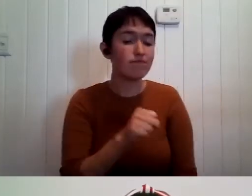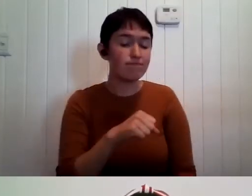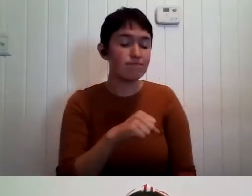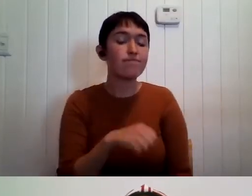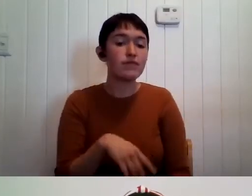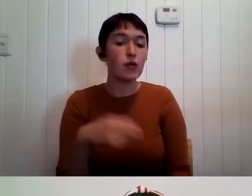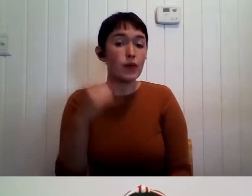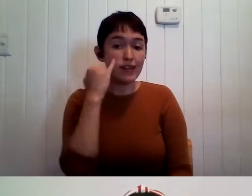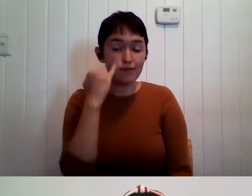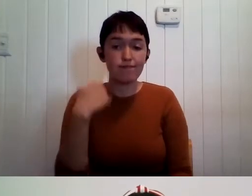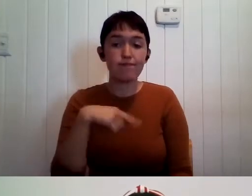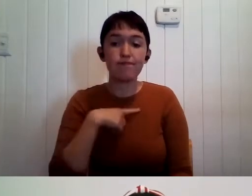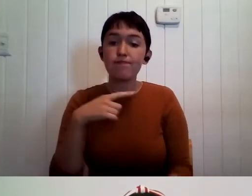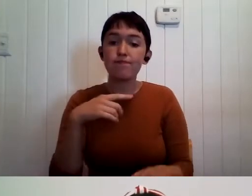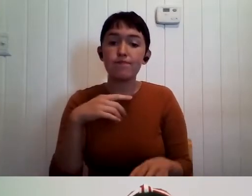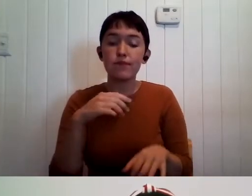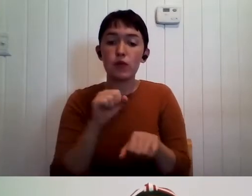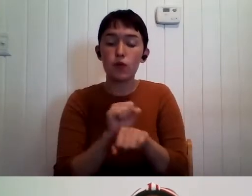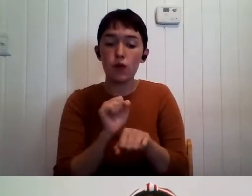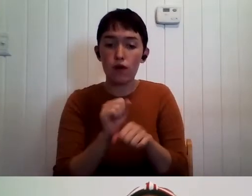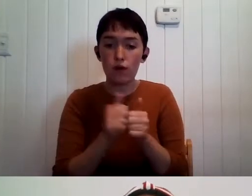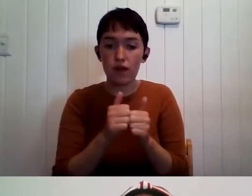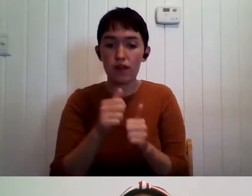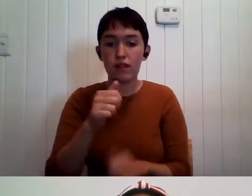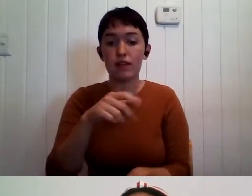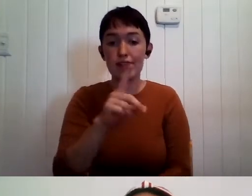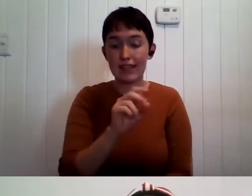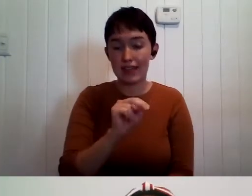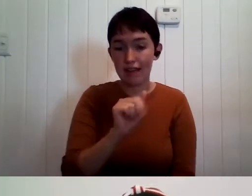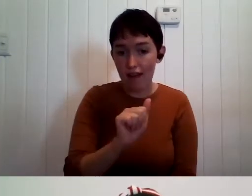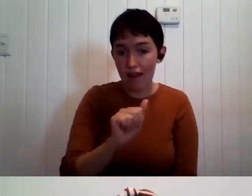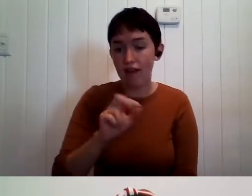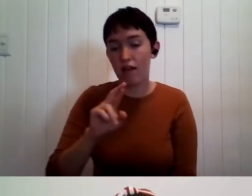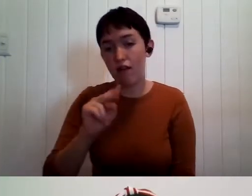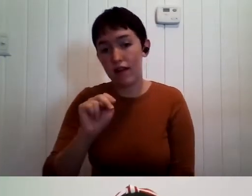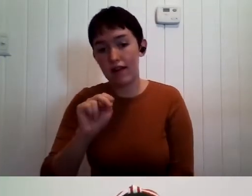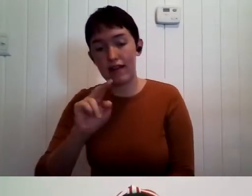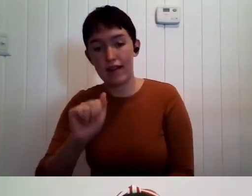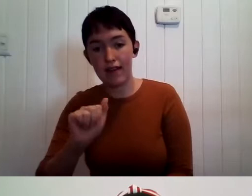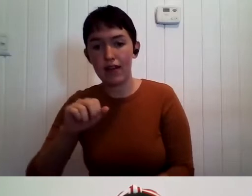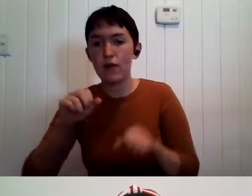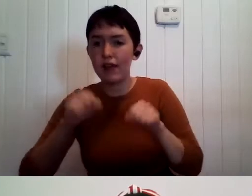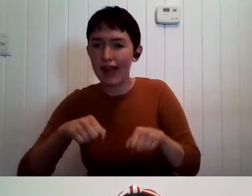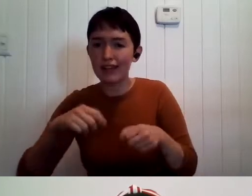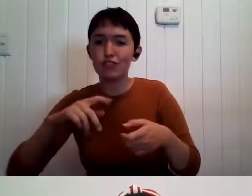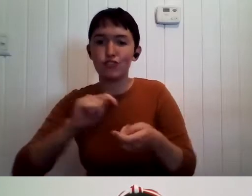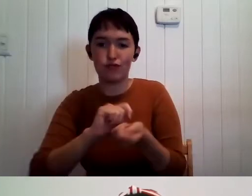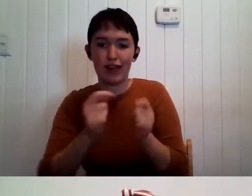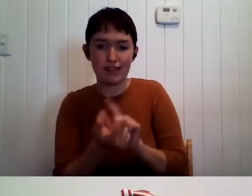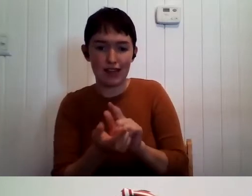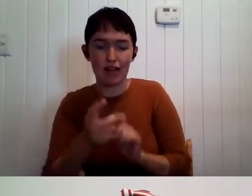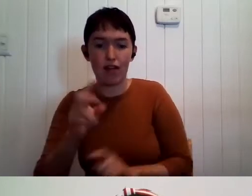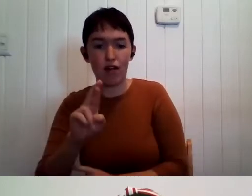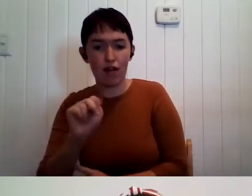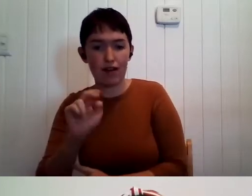or RNA. And then we translate the RNA into DNA so that we can put that onto the sequencer. So it's